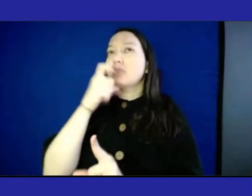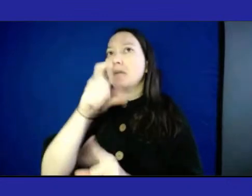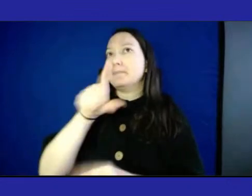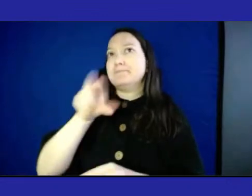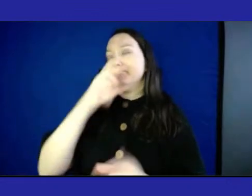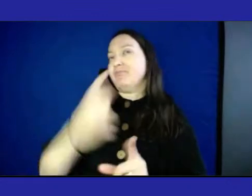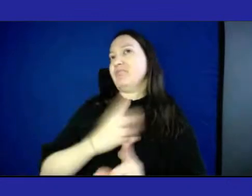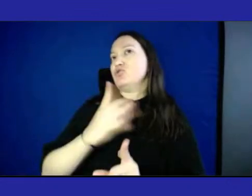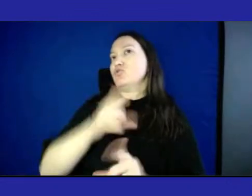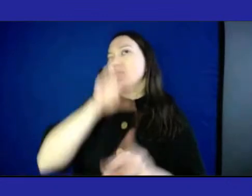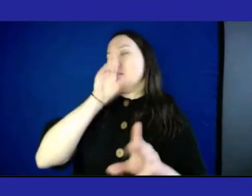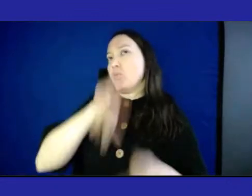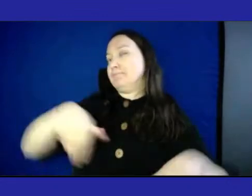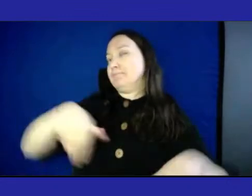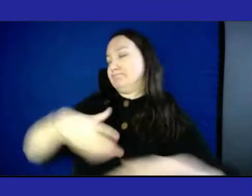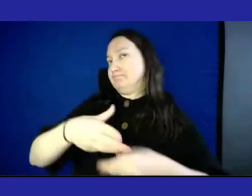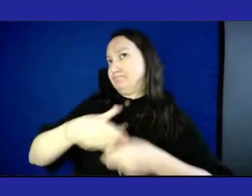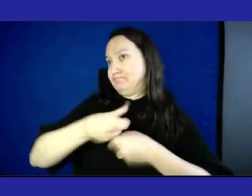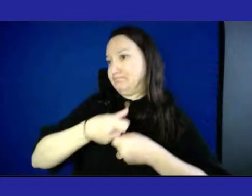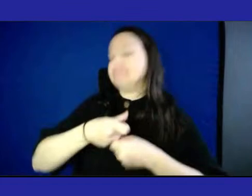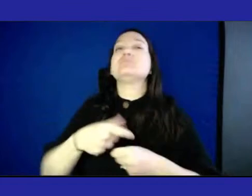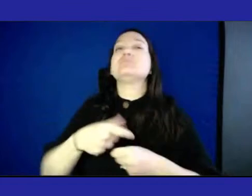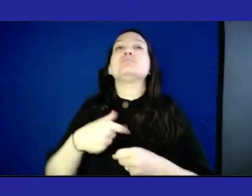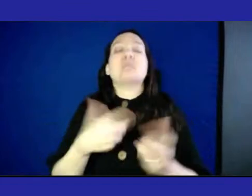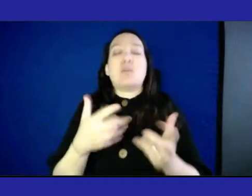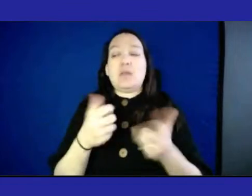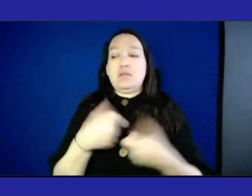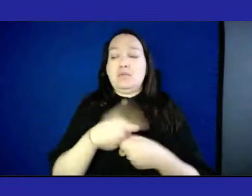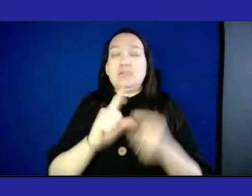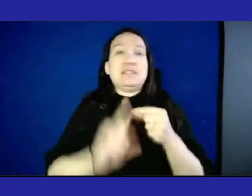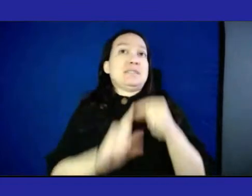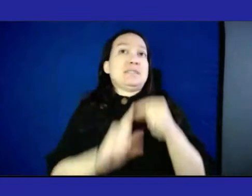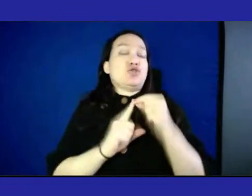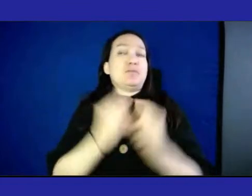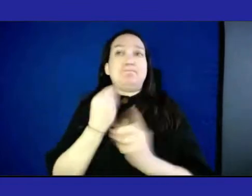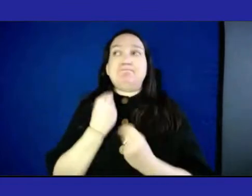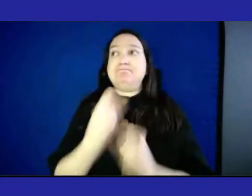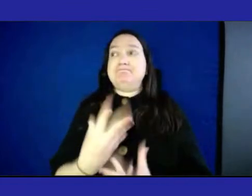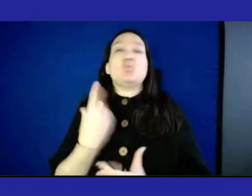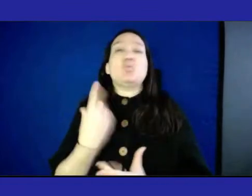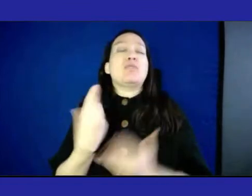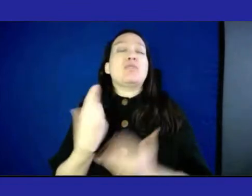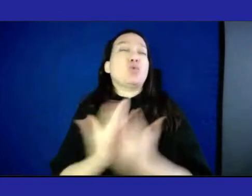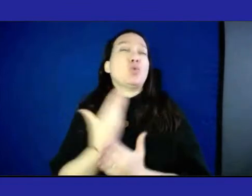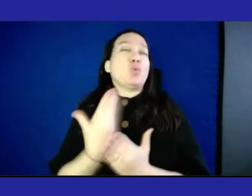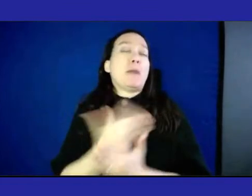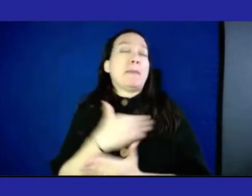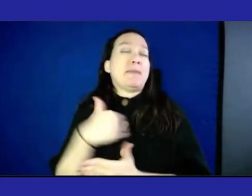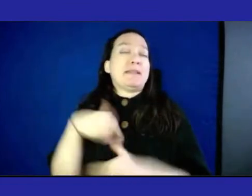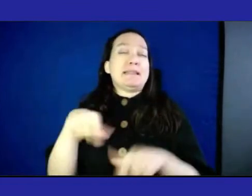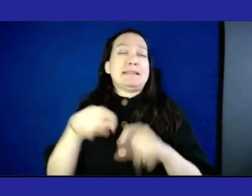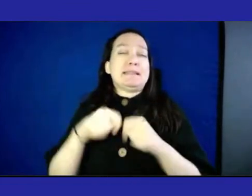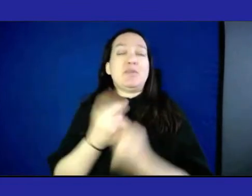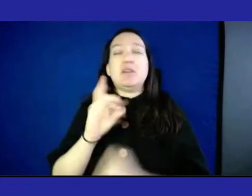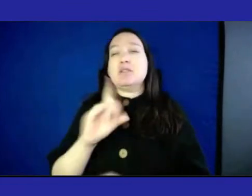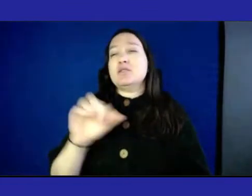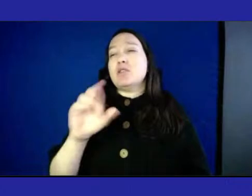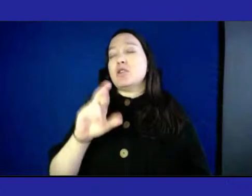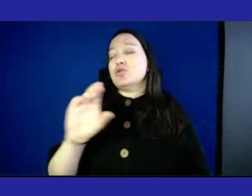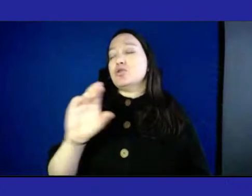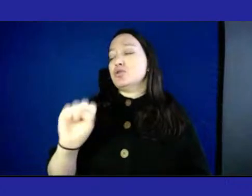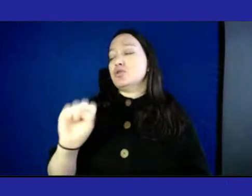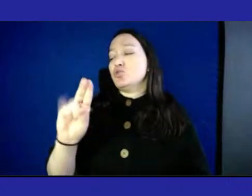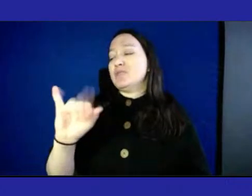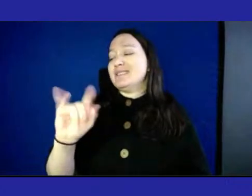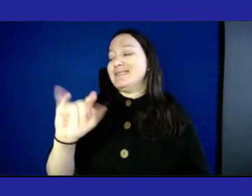visit. I want to make a special note that one of the newest members of our team, Dr. Sueed Teki, was actually